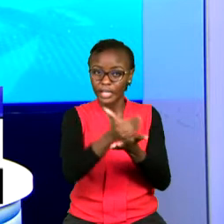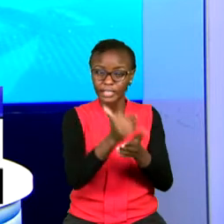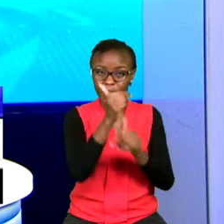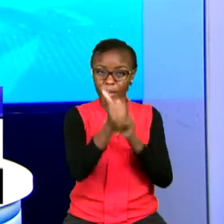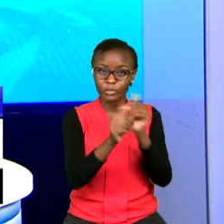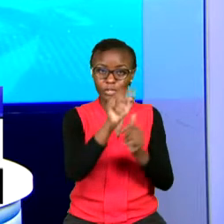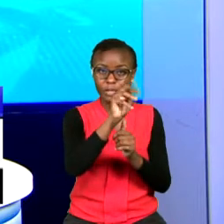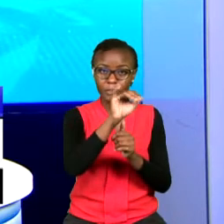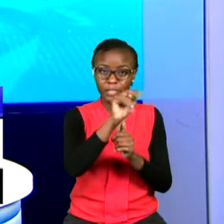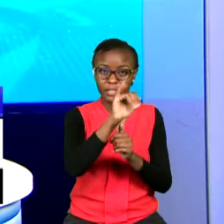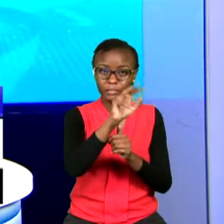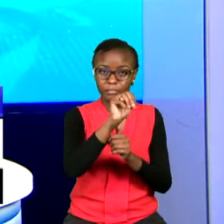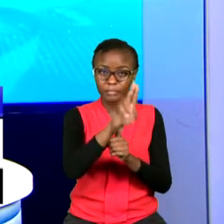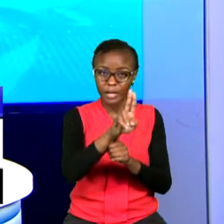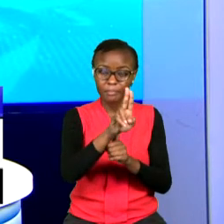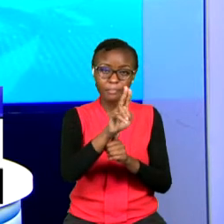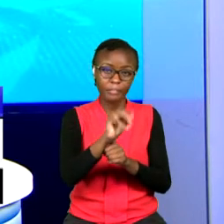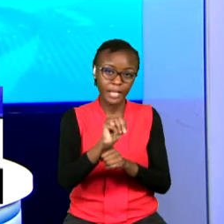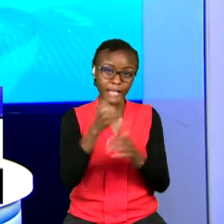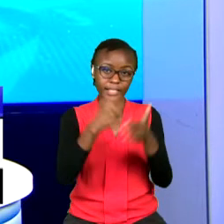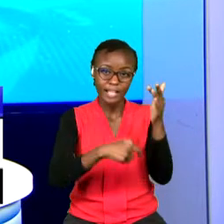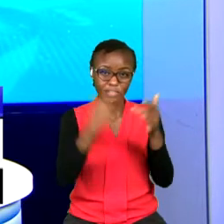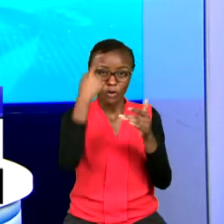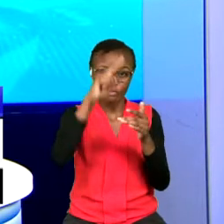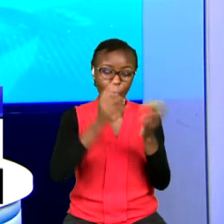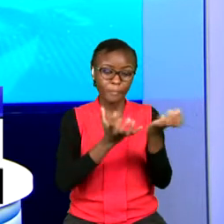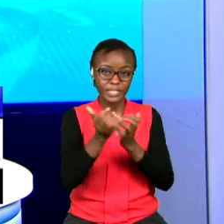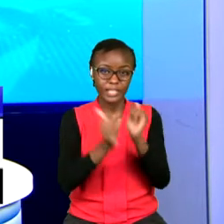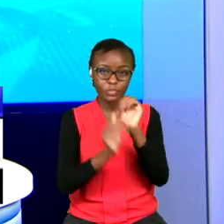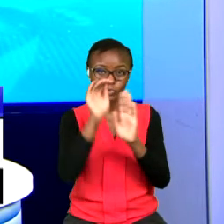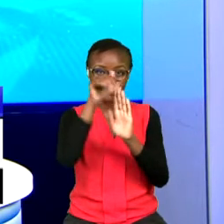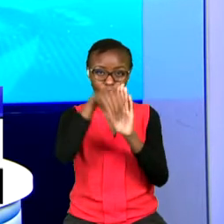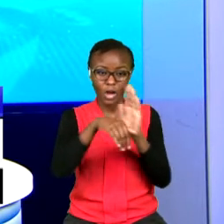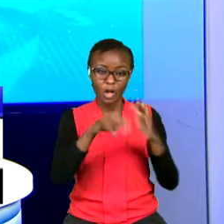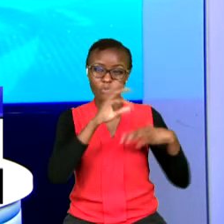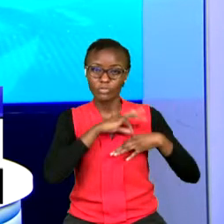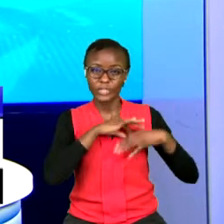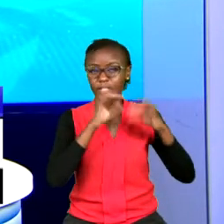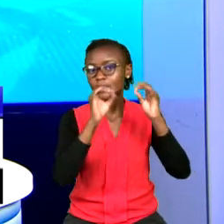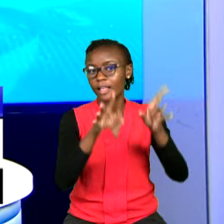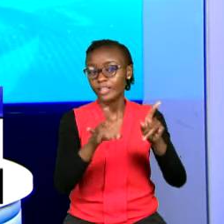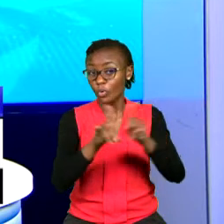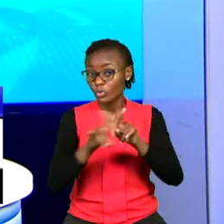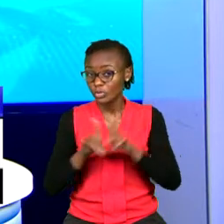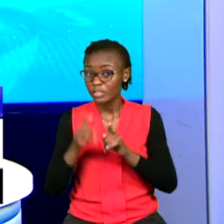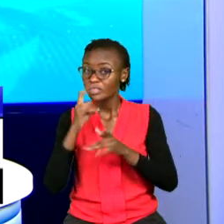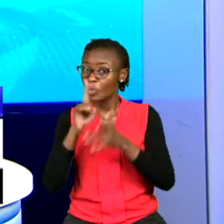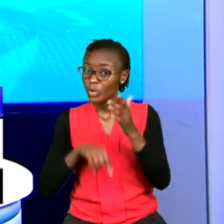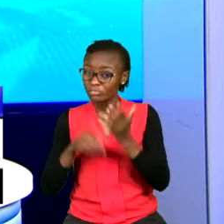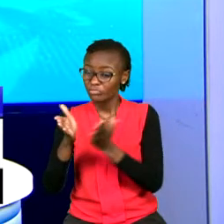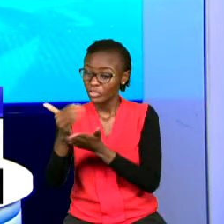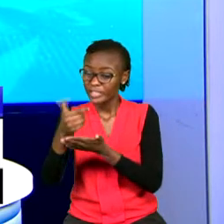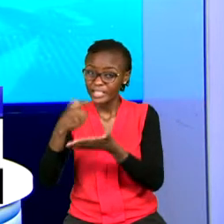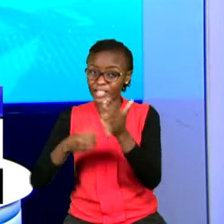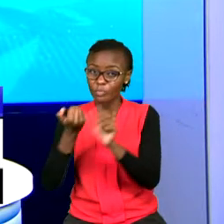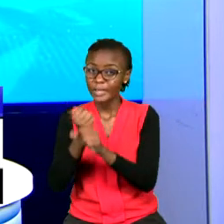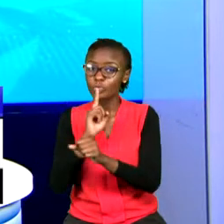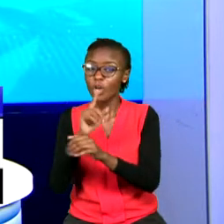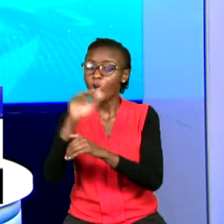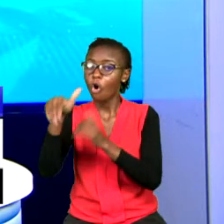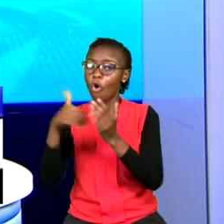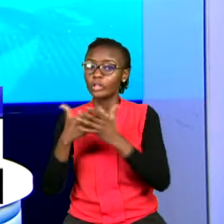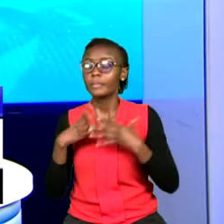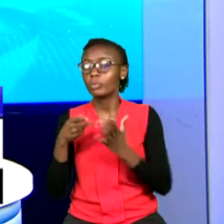The taxman has added that the introduction of minimum taxes was a noble idea that would make sure that every Kenyan pays taxes. Our